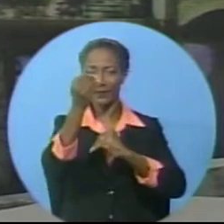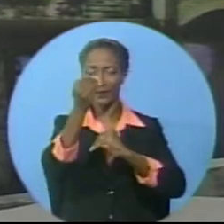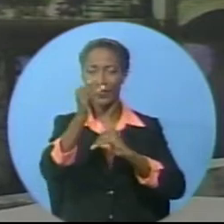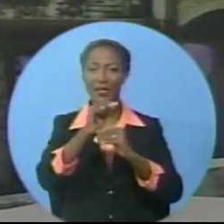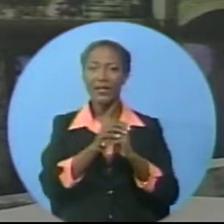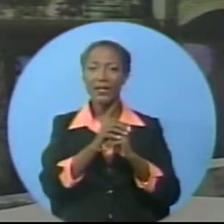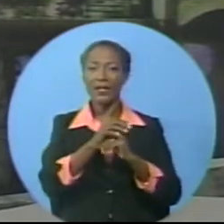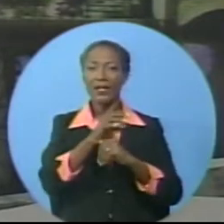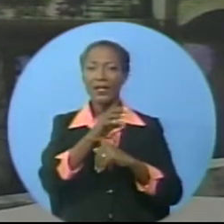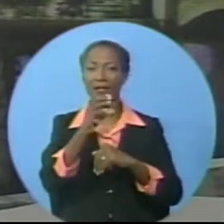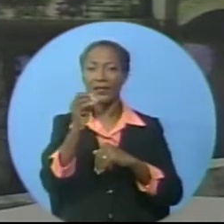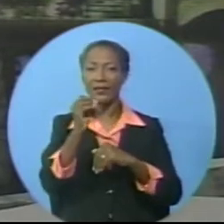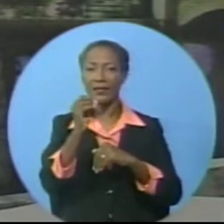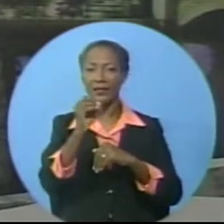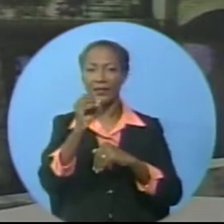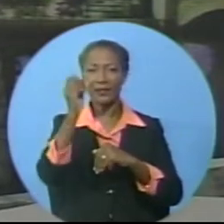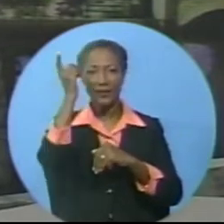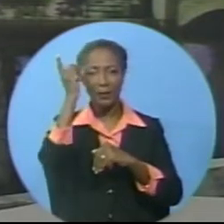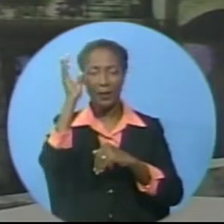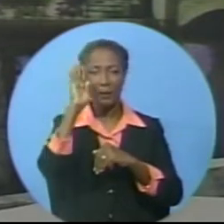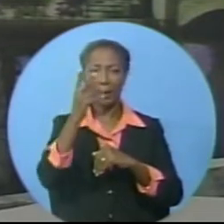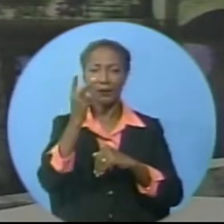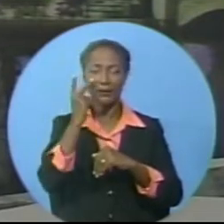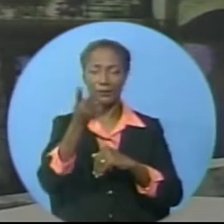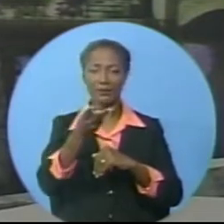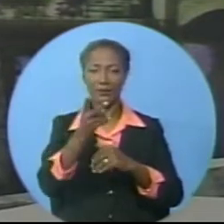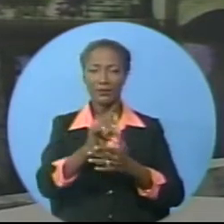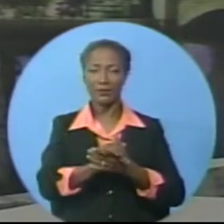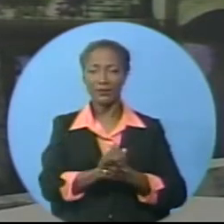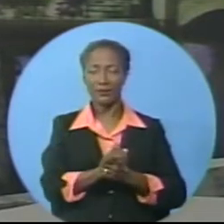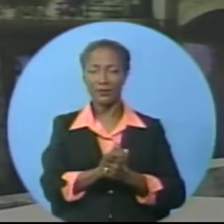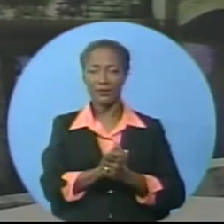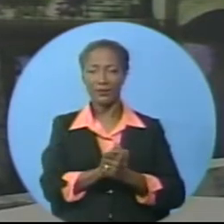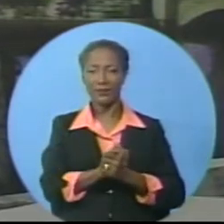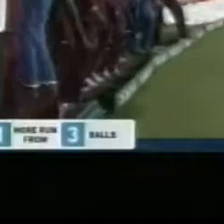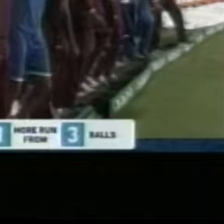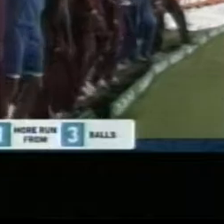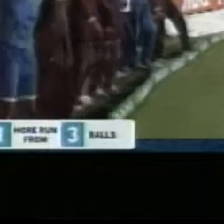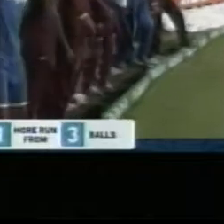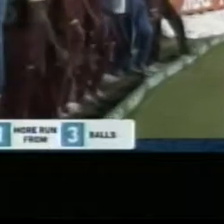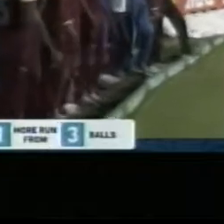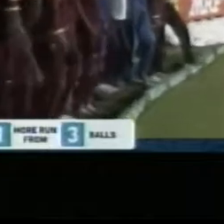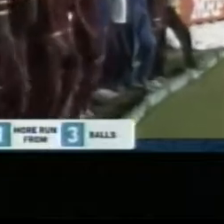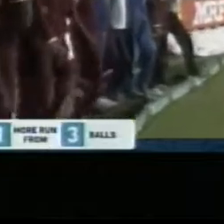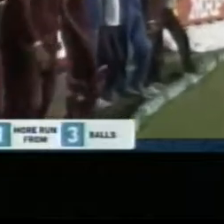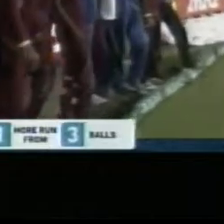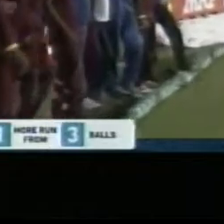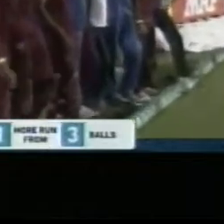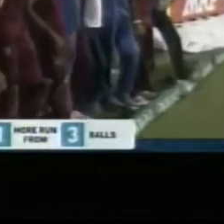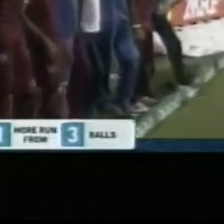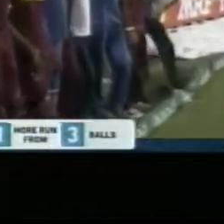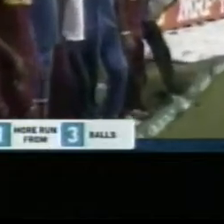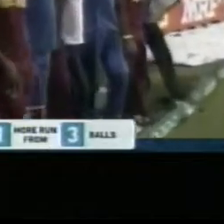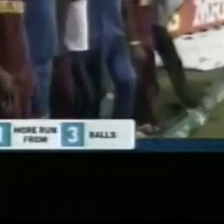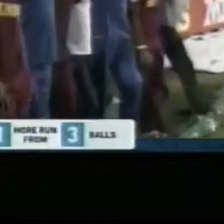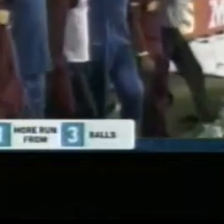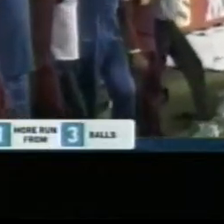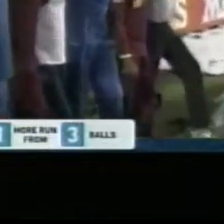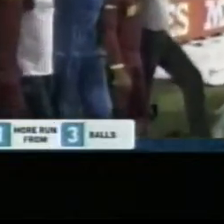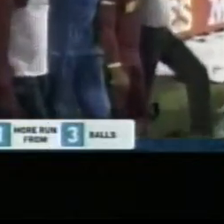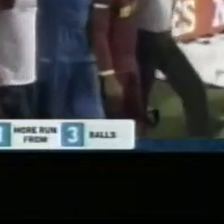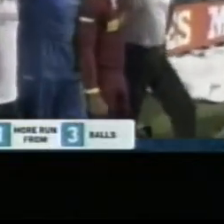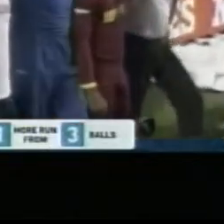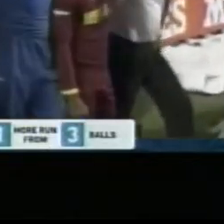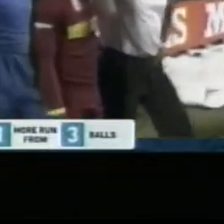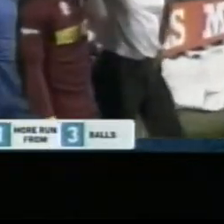Pakistan. CBC's Damien Best looks ahead to the series. The West Indies, coming off a high after winning the